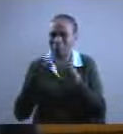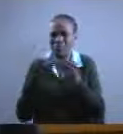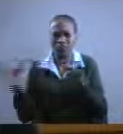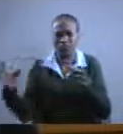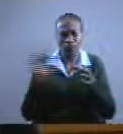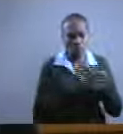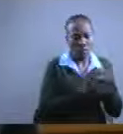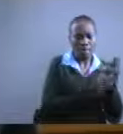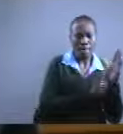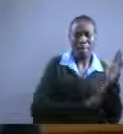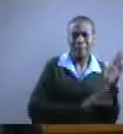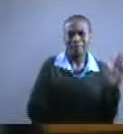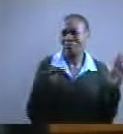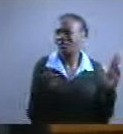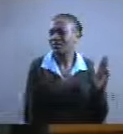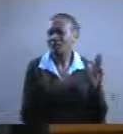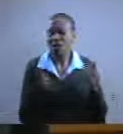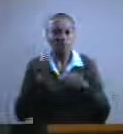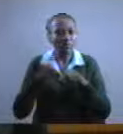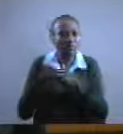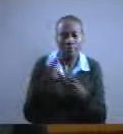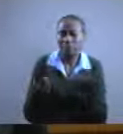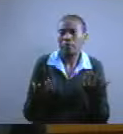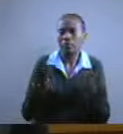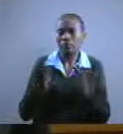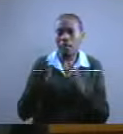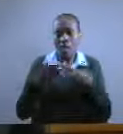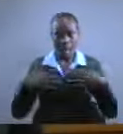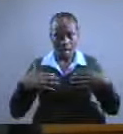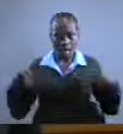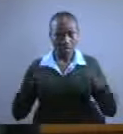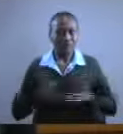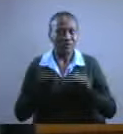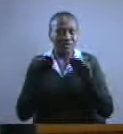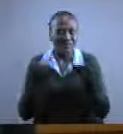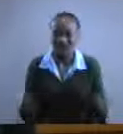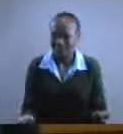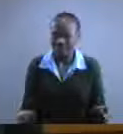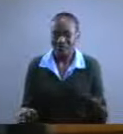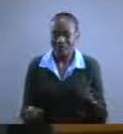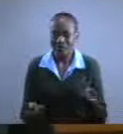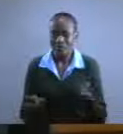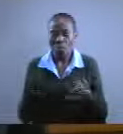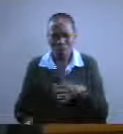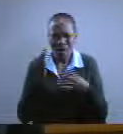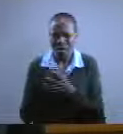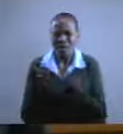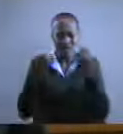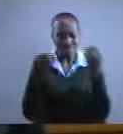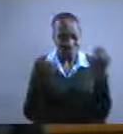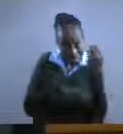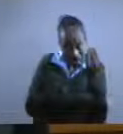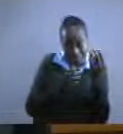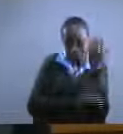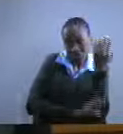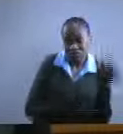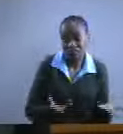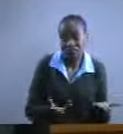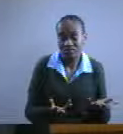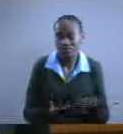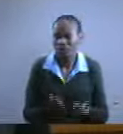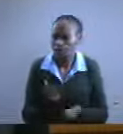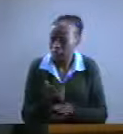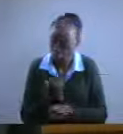with health services, defined in Schedule 4 of the Constitution as a provincial competency. Surely this should be a